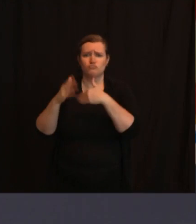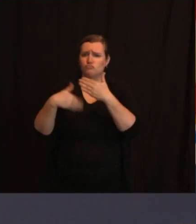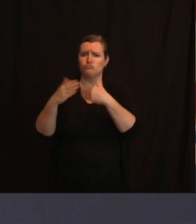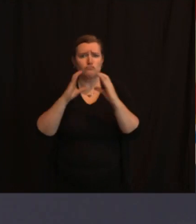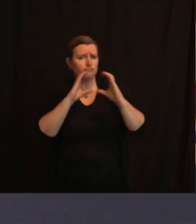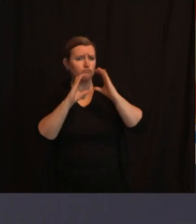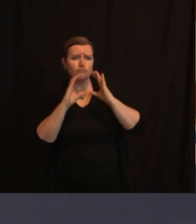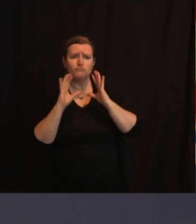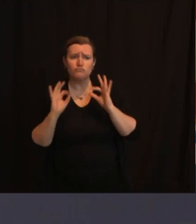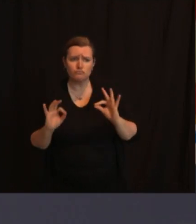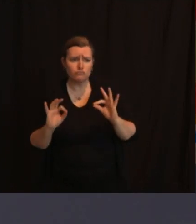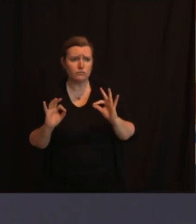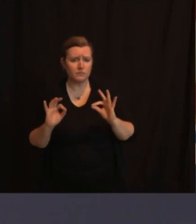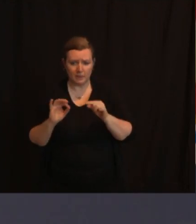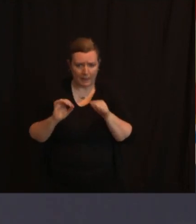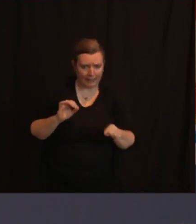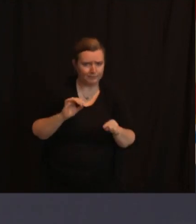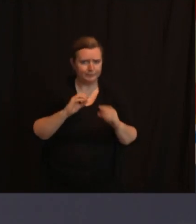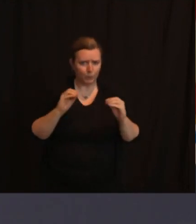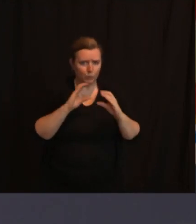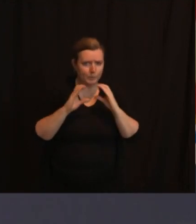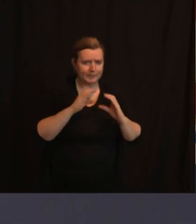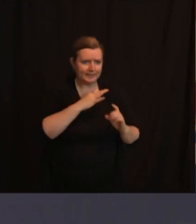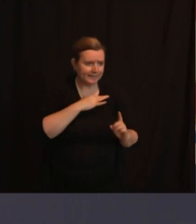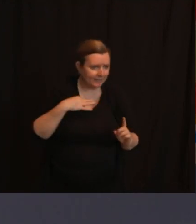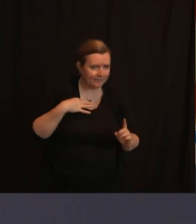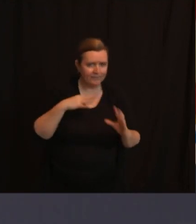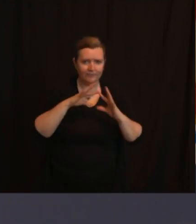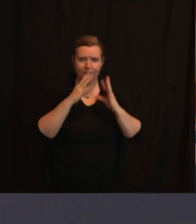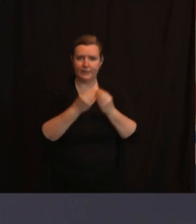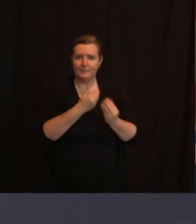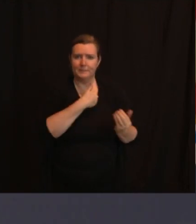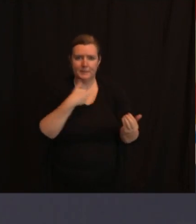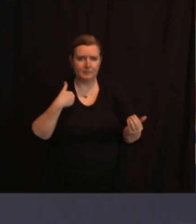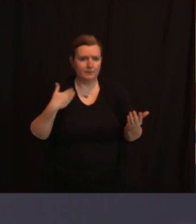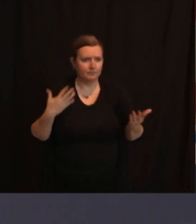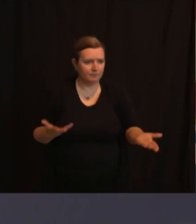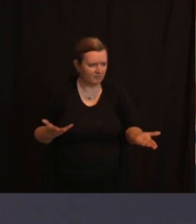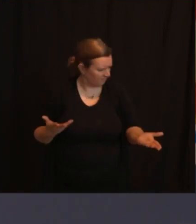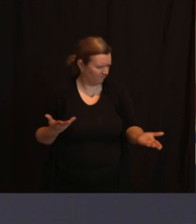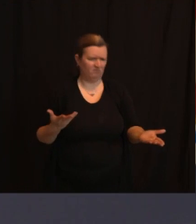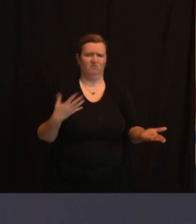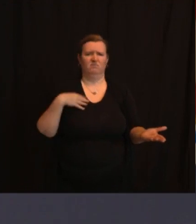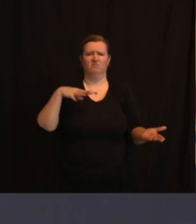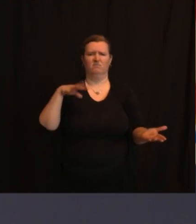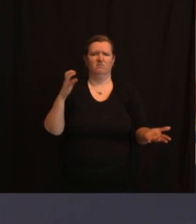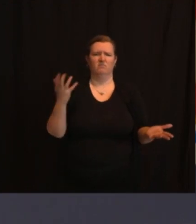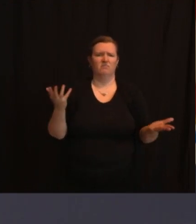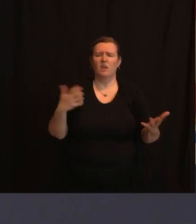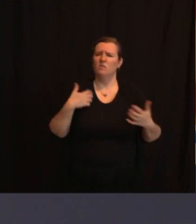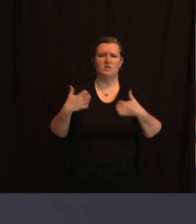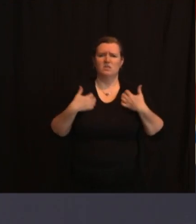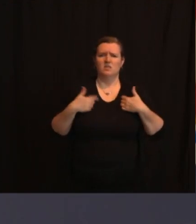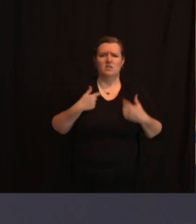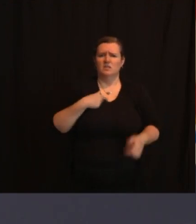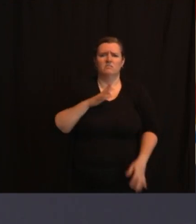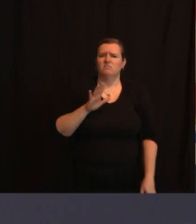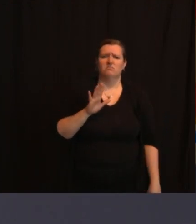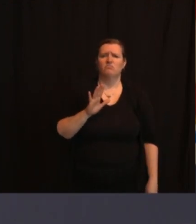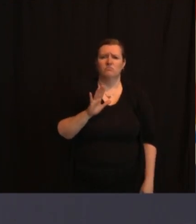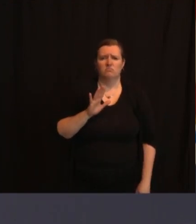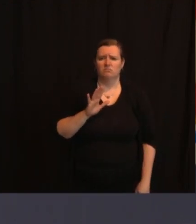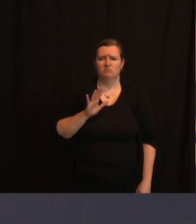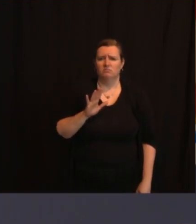To loved ones, to staff members, to other patients in these facilities. So thank you for that. Thanks,